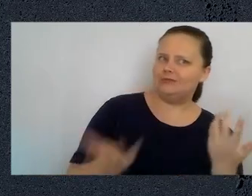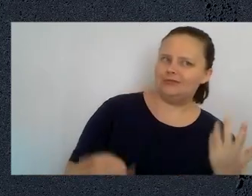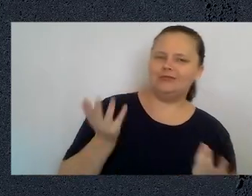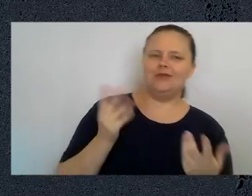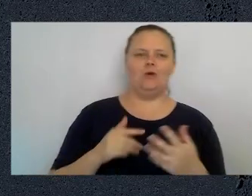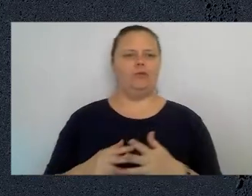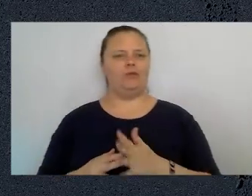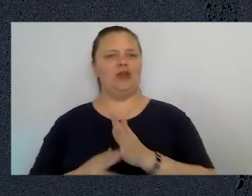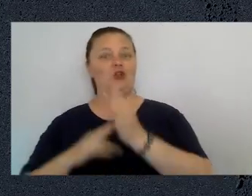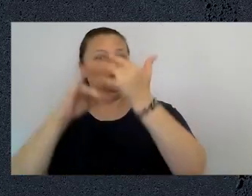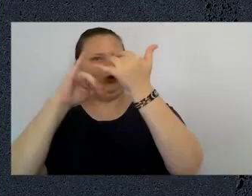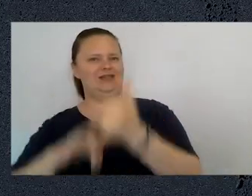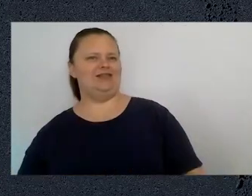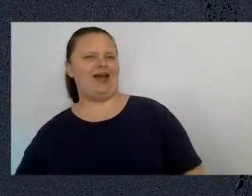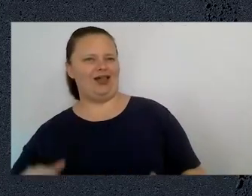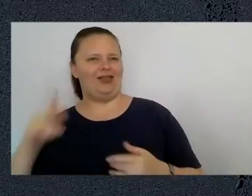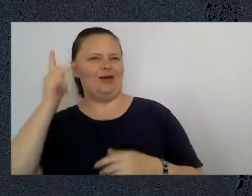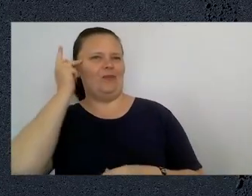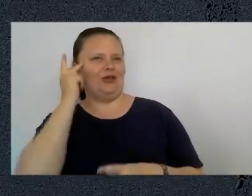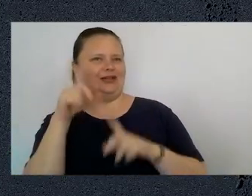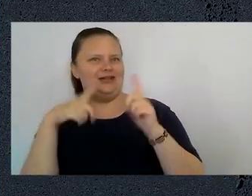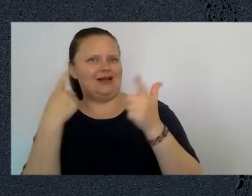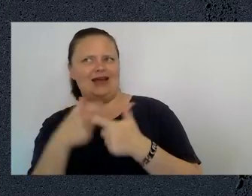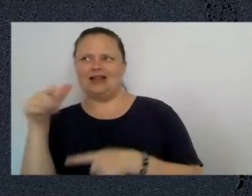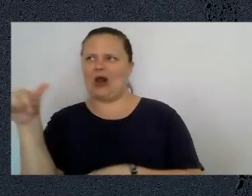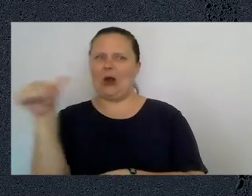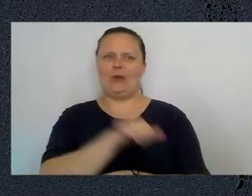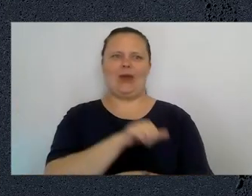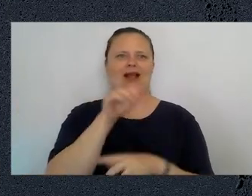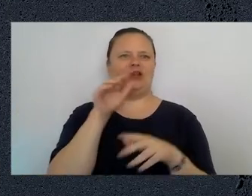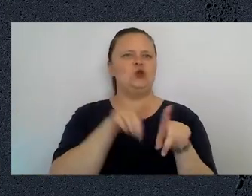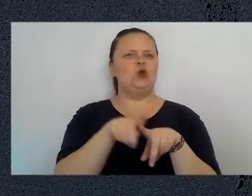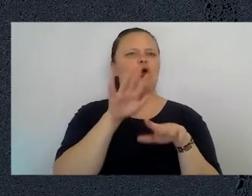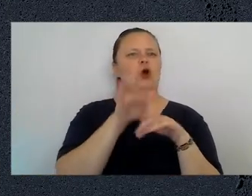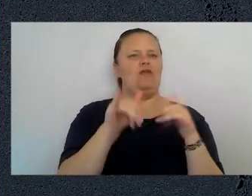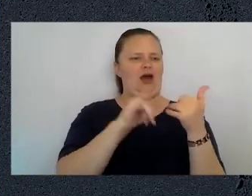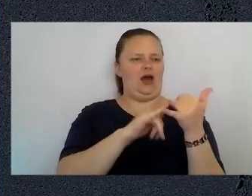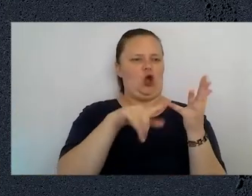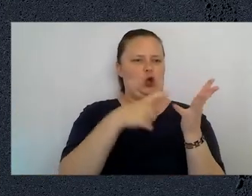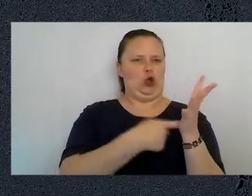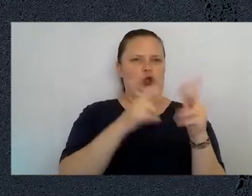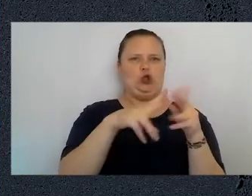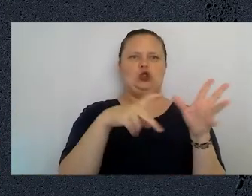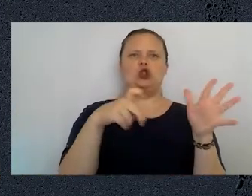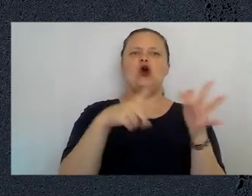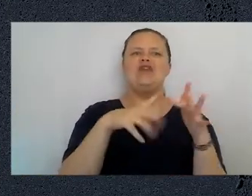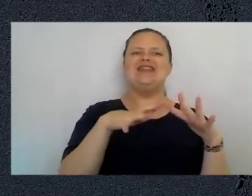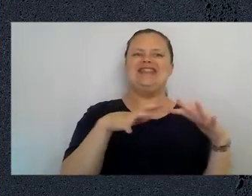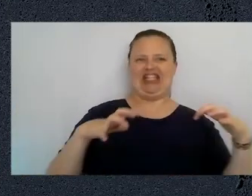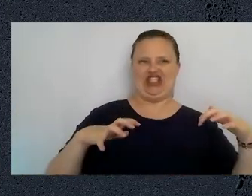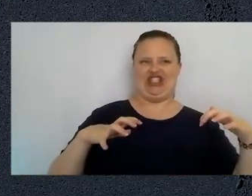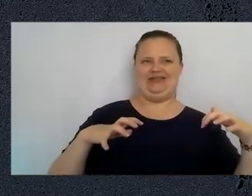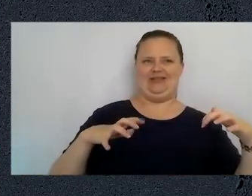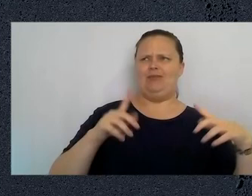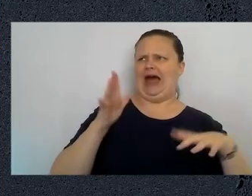North-South politics class, and then I'd come back and learn about surface tension in engineering. Yep. And I needed the engineering to be